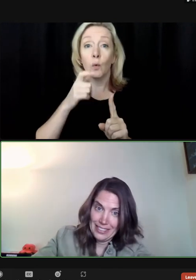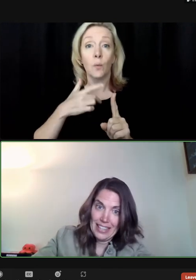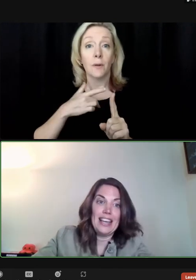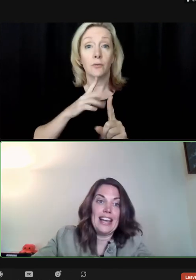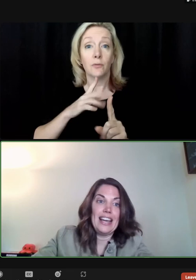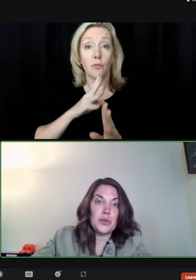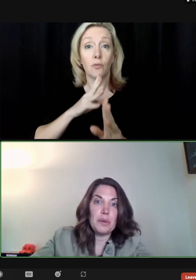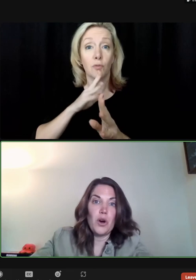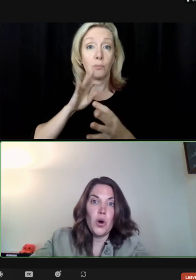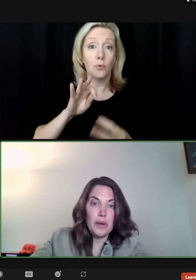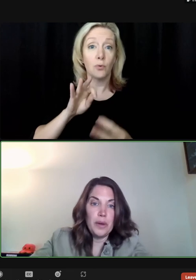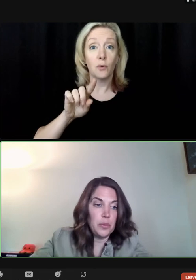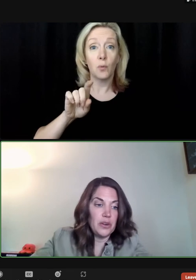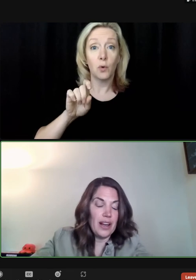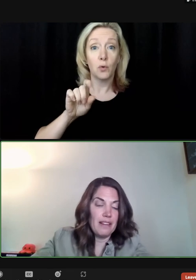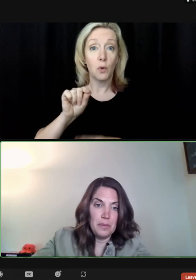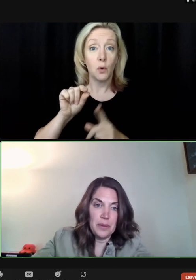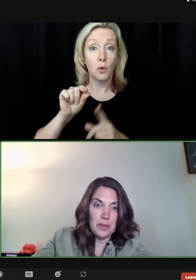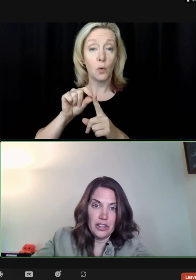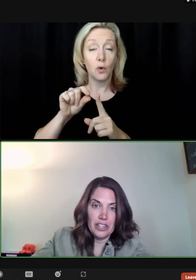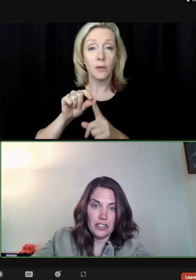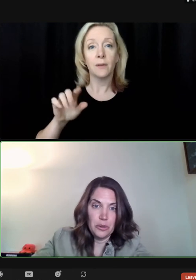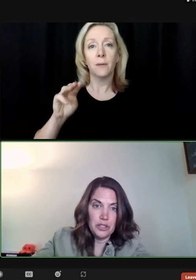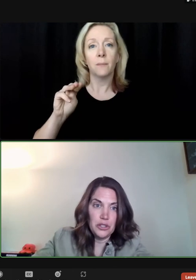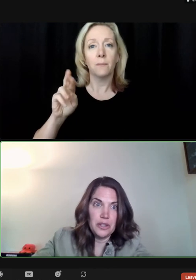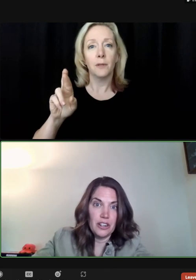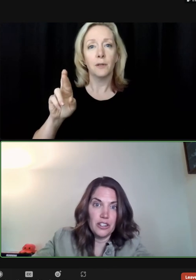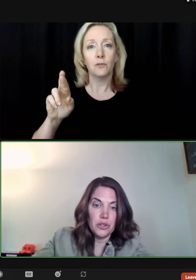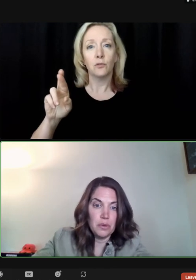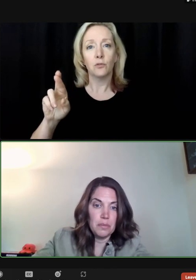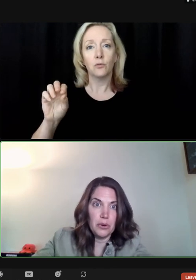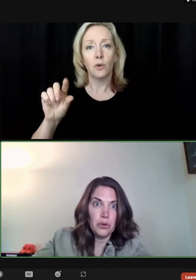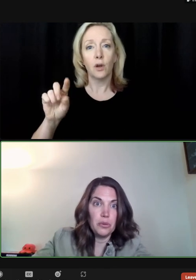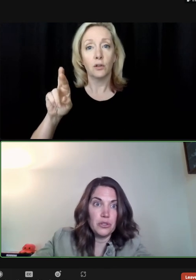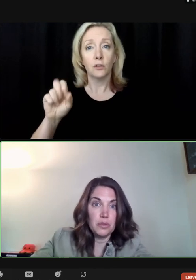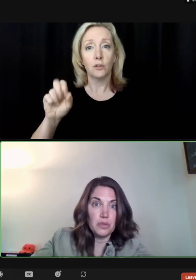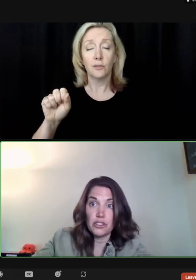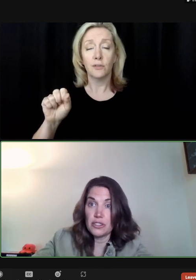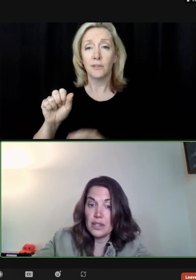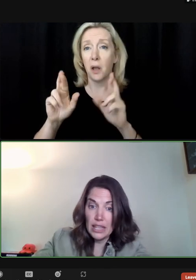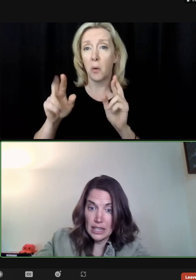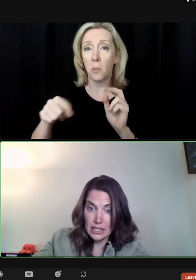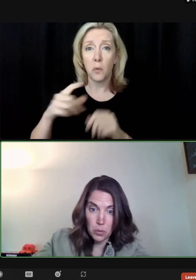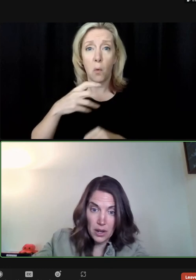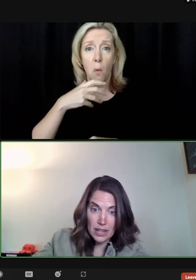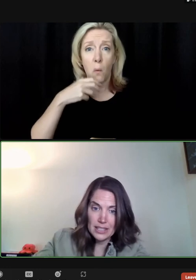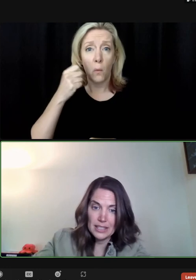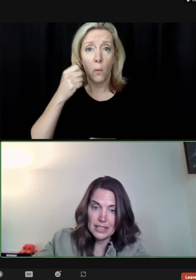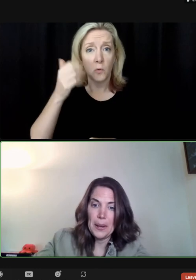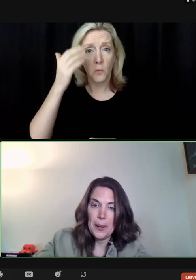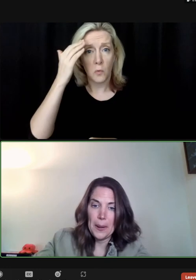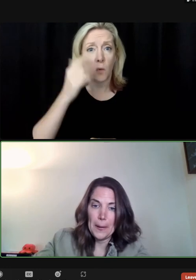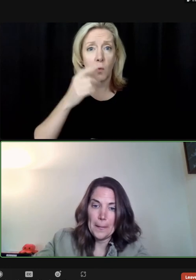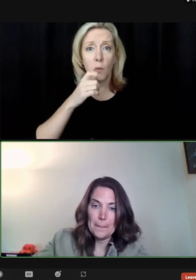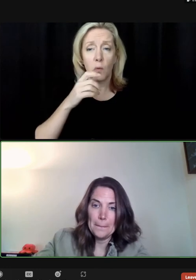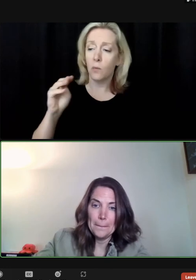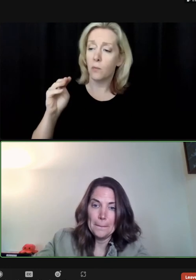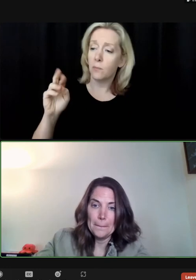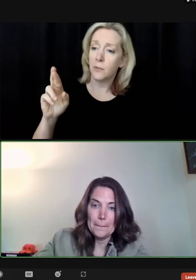Rogers. And so I'm hoping that we don't have anybody on here who is too young to remember who Mr. Rogers is or was.